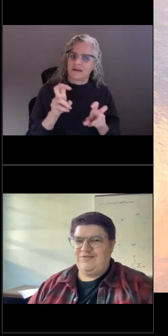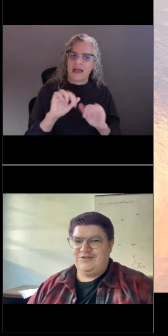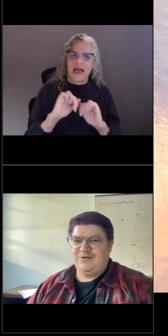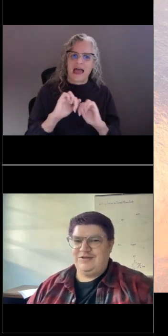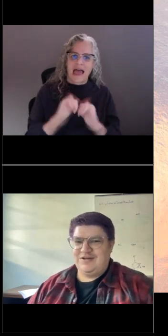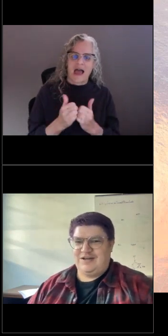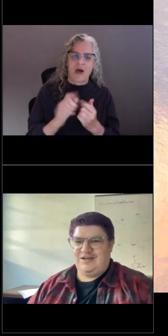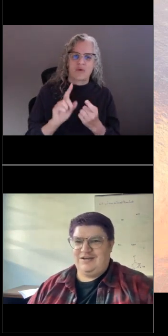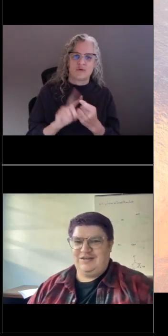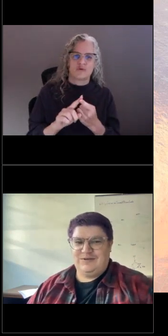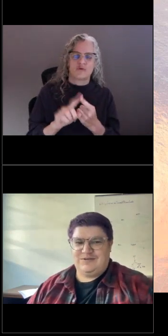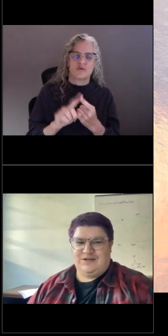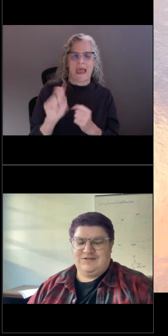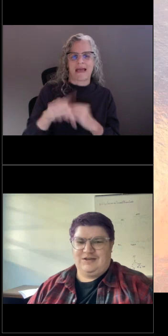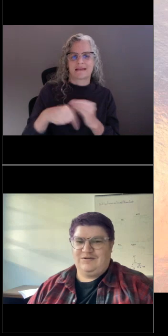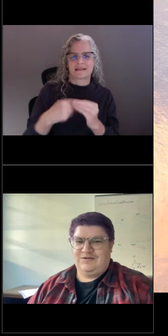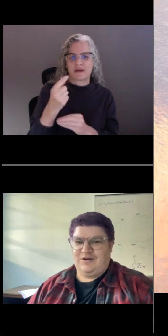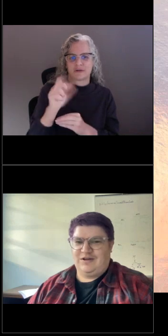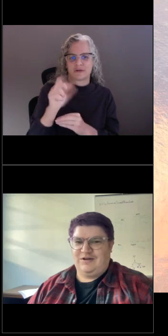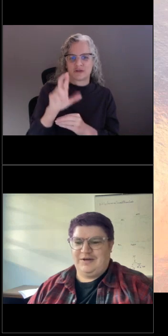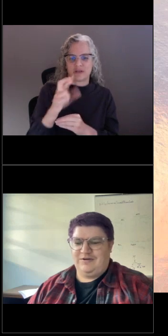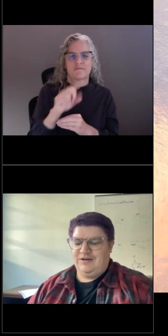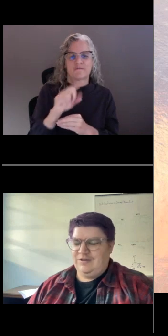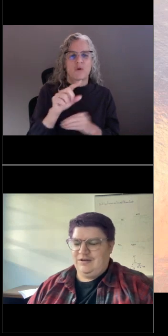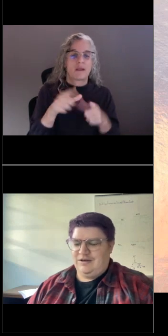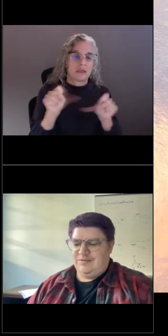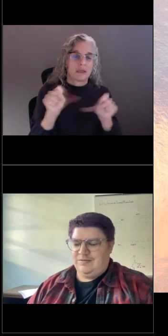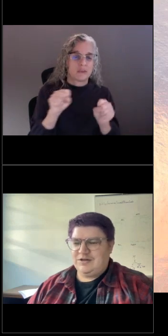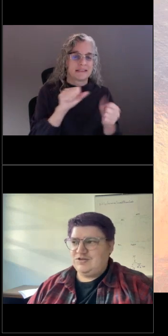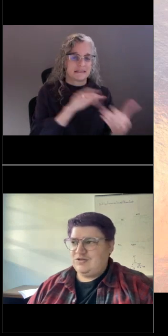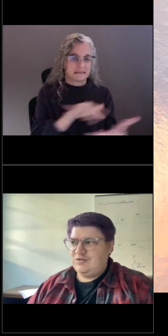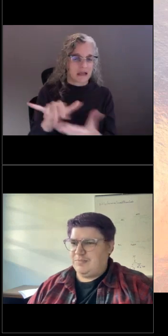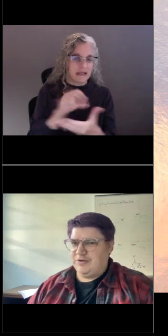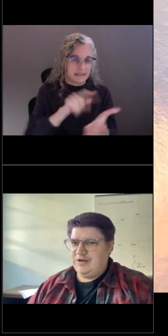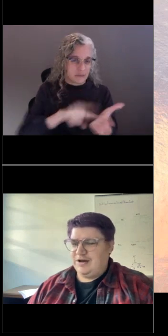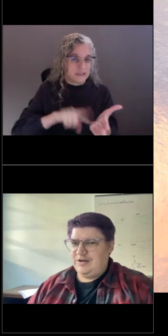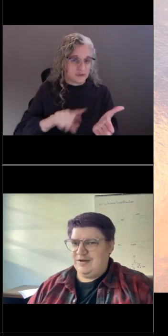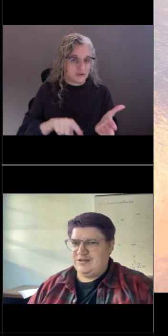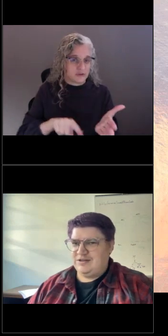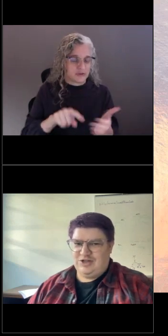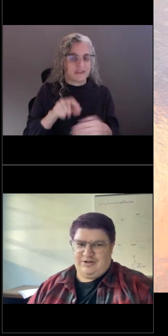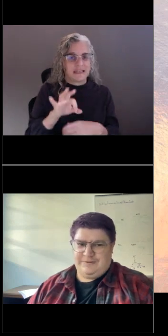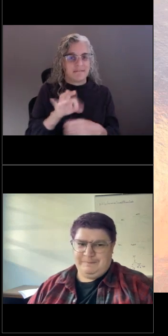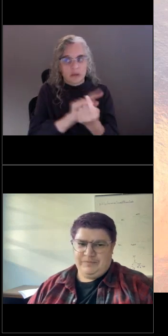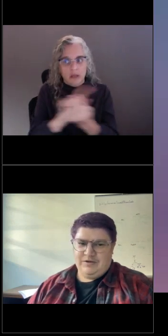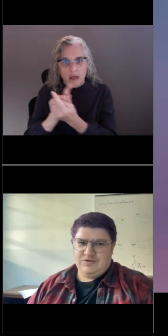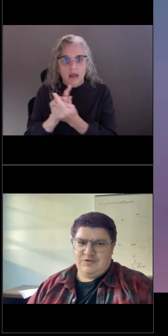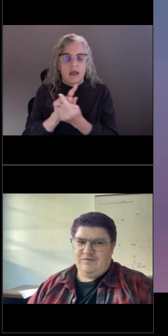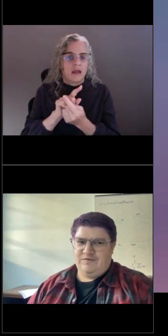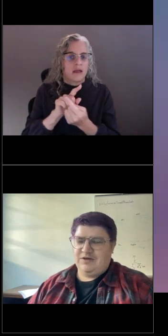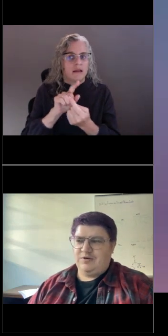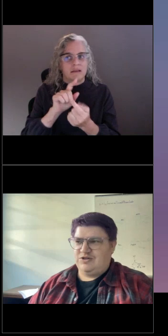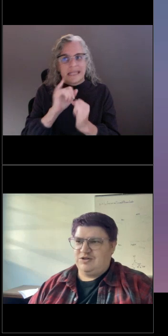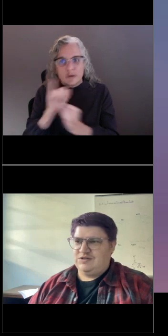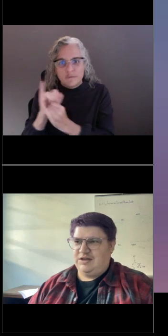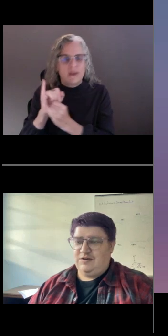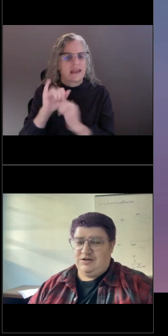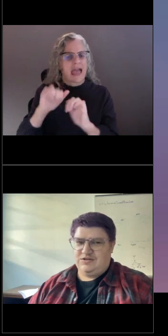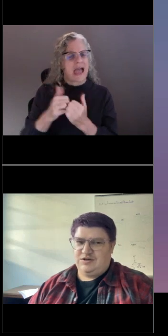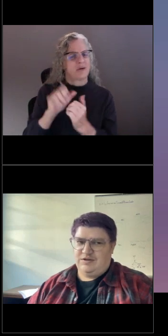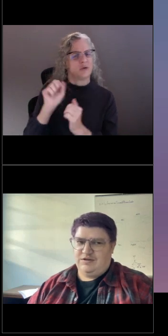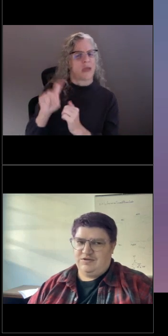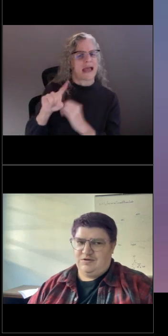study. If you're doing a study in linguistics and you're talking about talking to people, how do you ask their gender? So one of the big questions